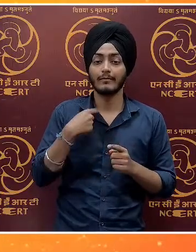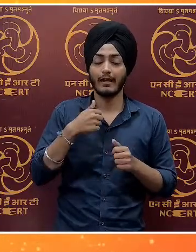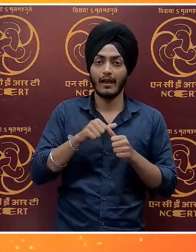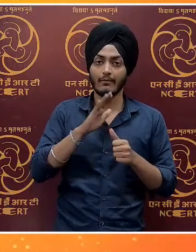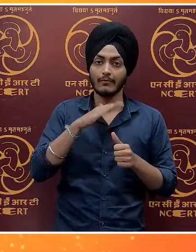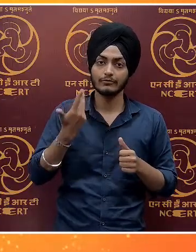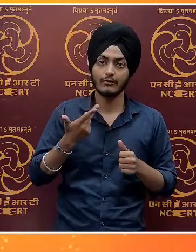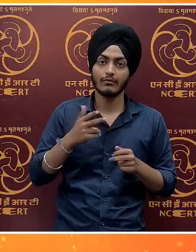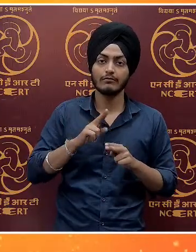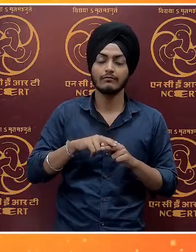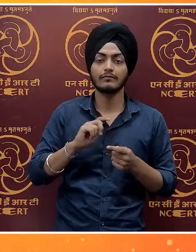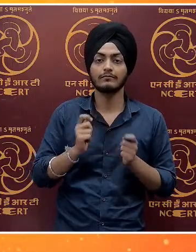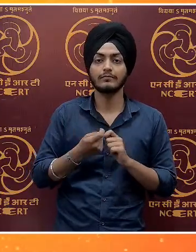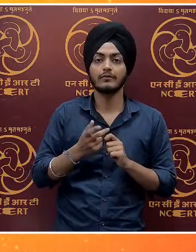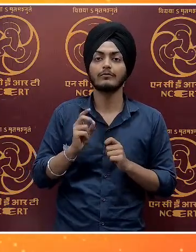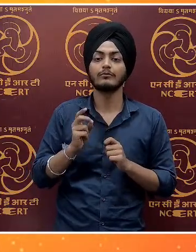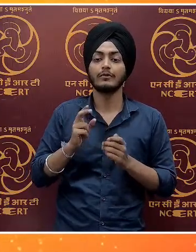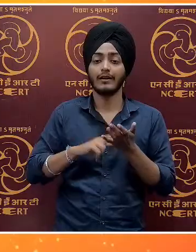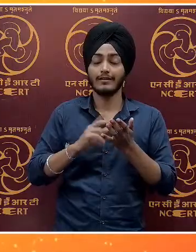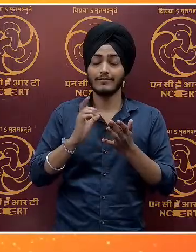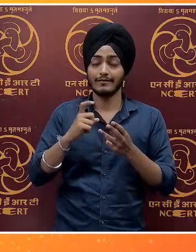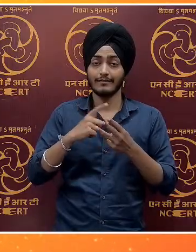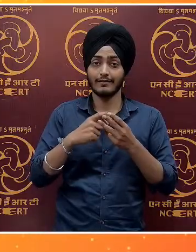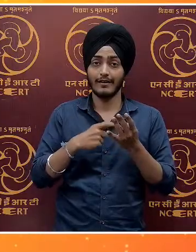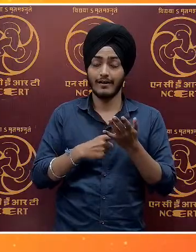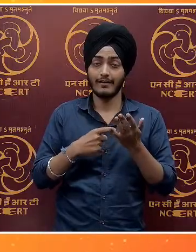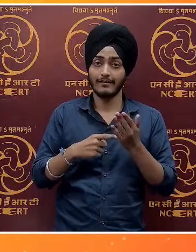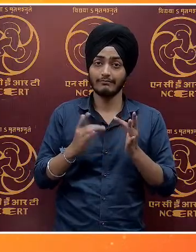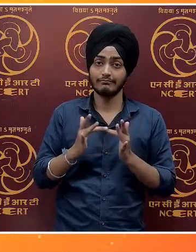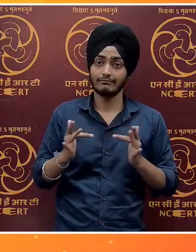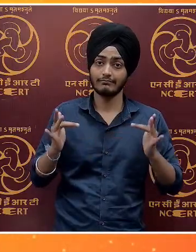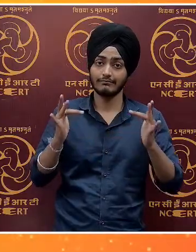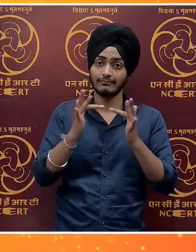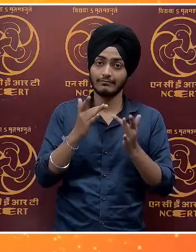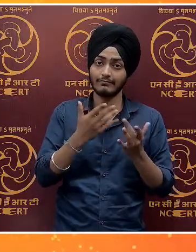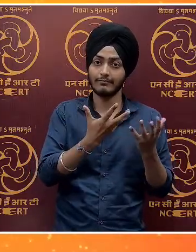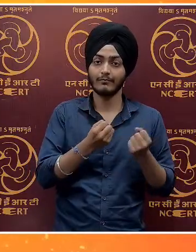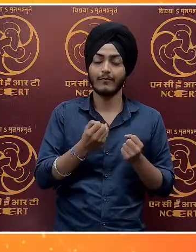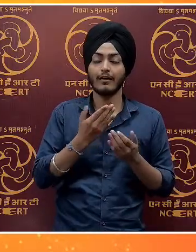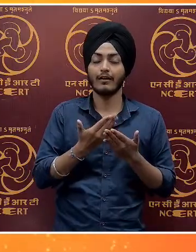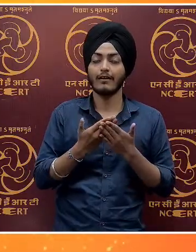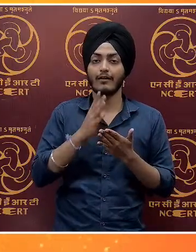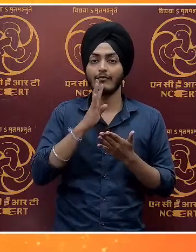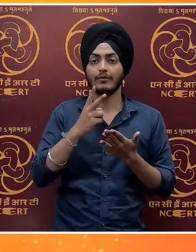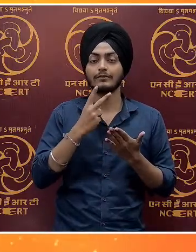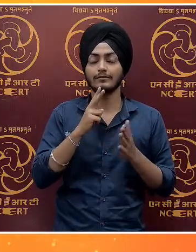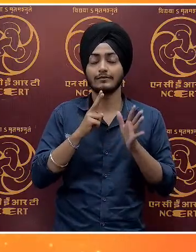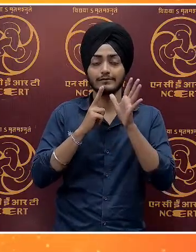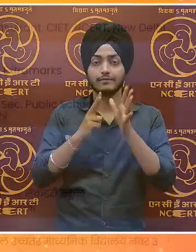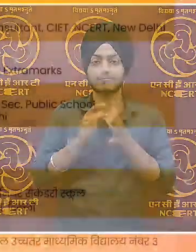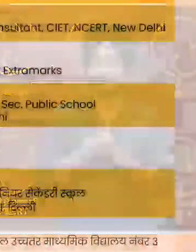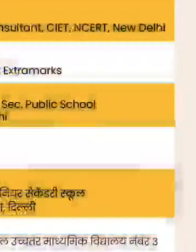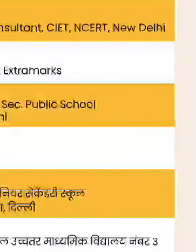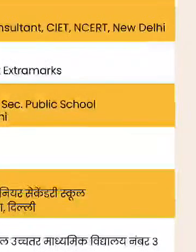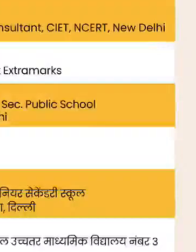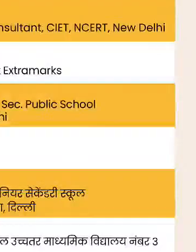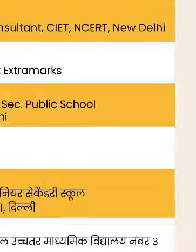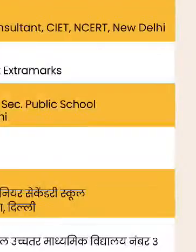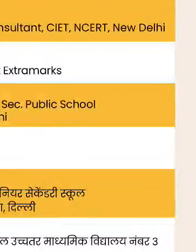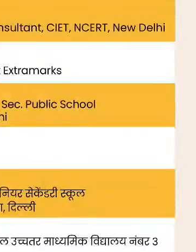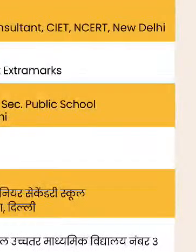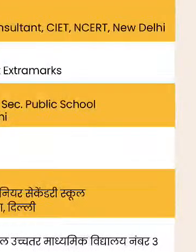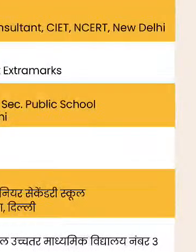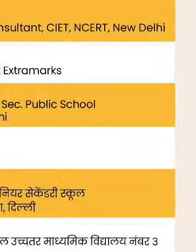Amazon, Flipkart and NCERT website. I'm talking about grade 4 and 7. And now you can take a look at the schedule, what's all coming